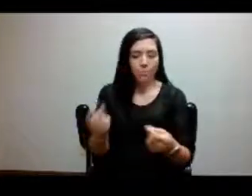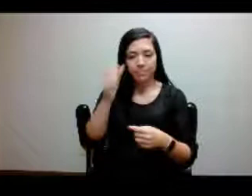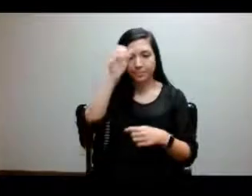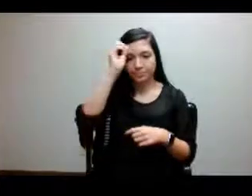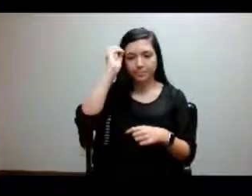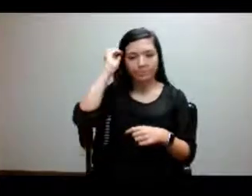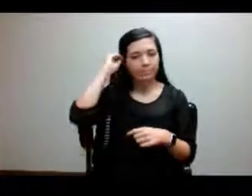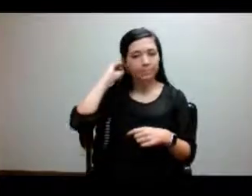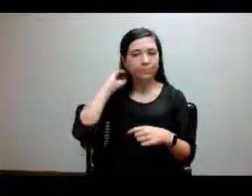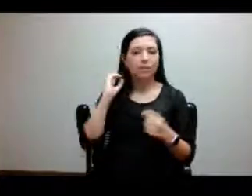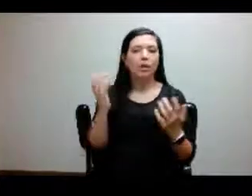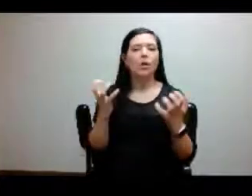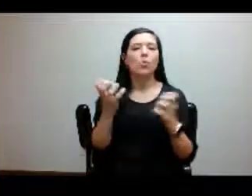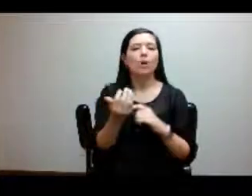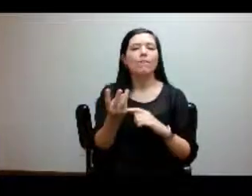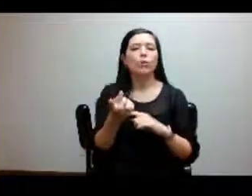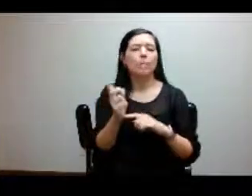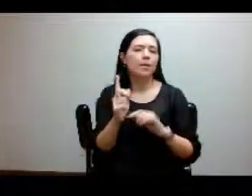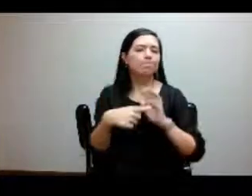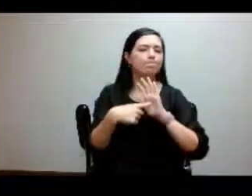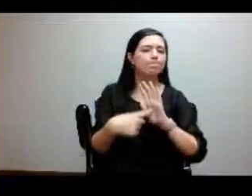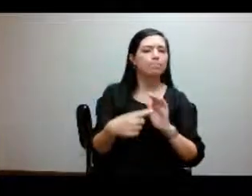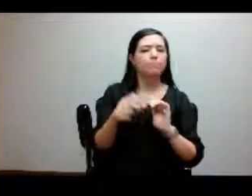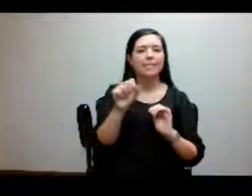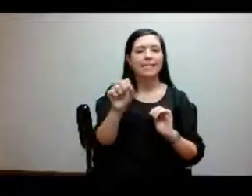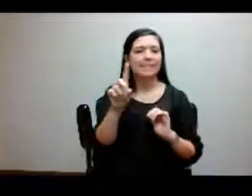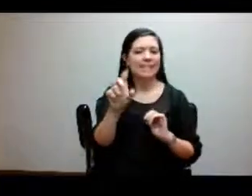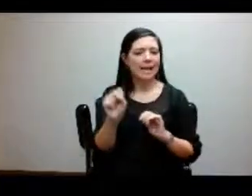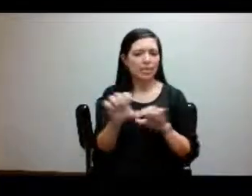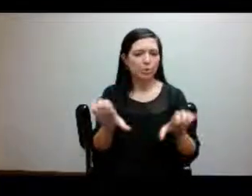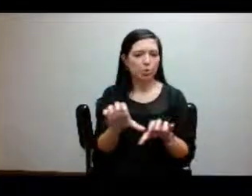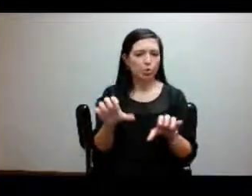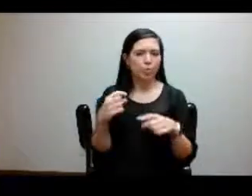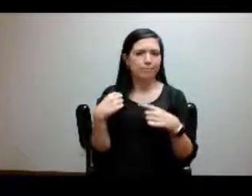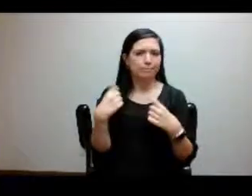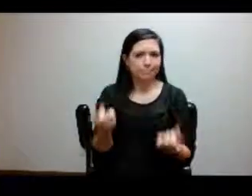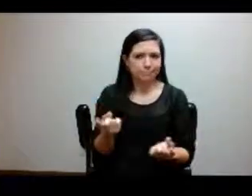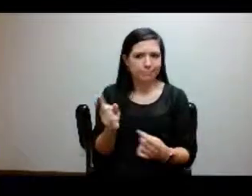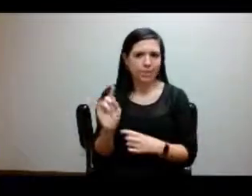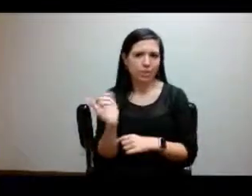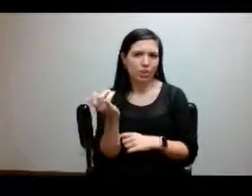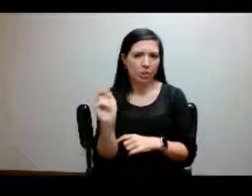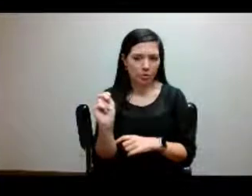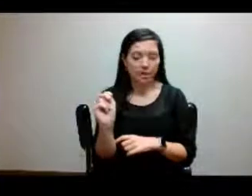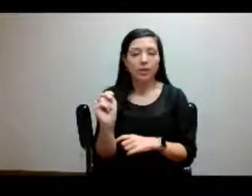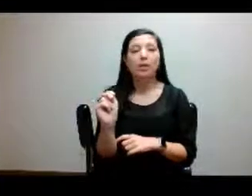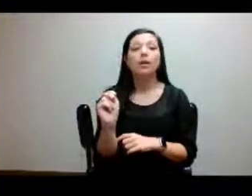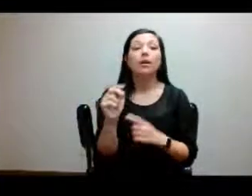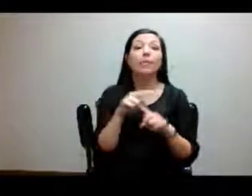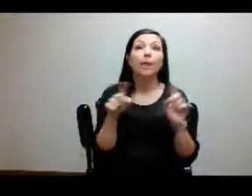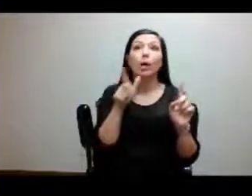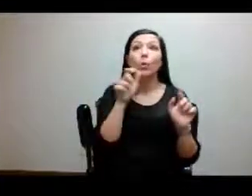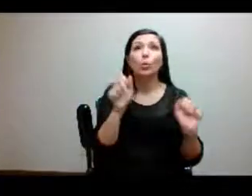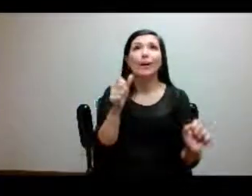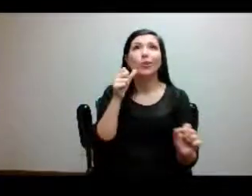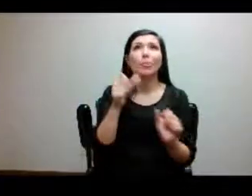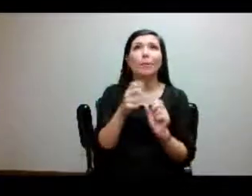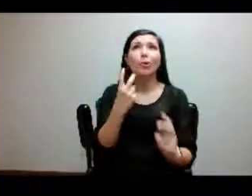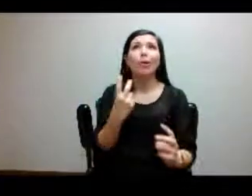few minutes to highlight what SDS has been up to since we last spoke in January. Although who can remember